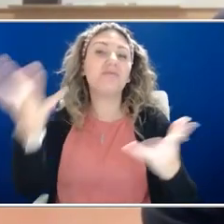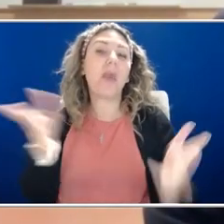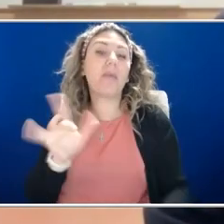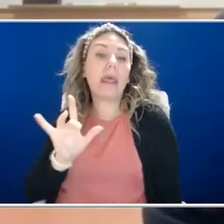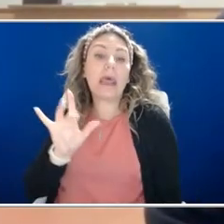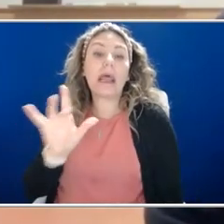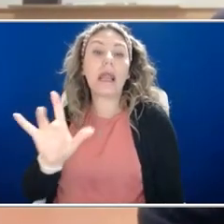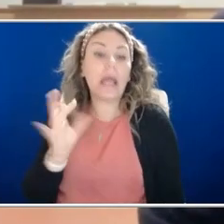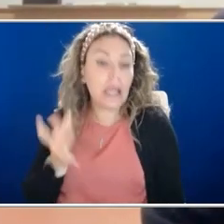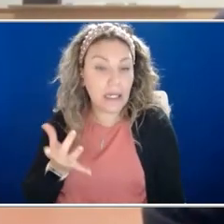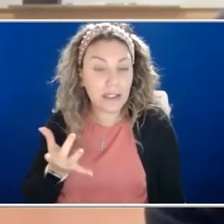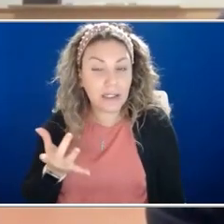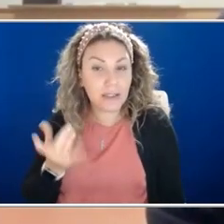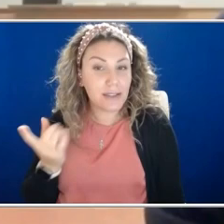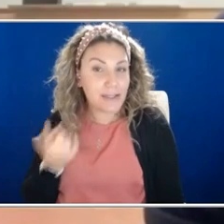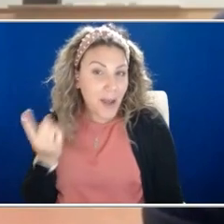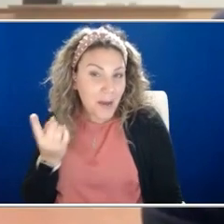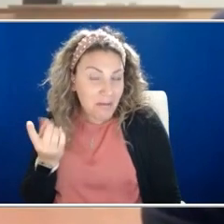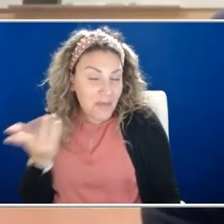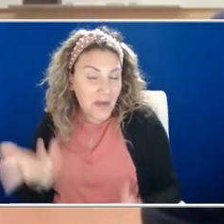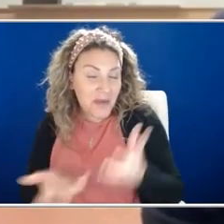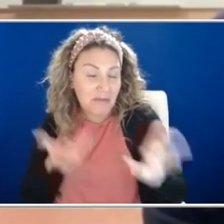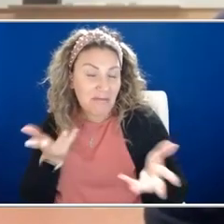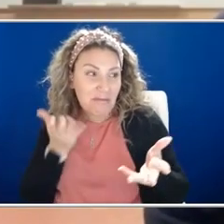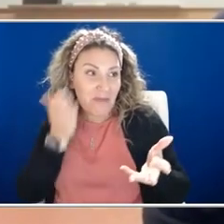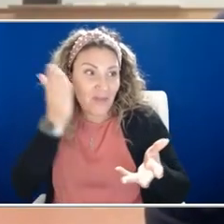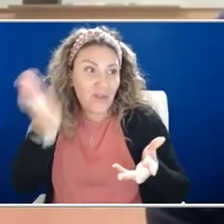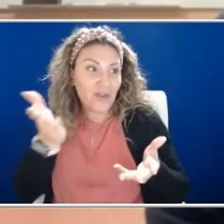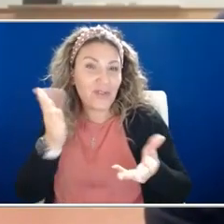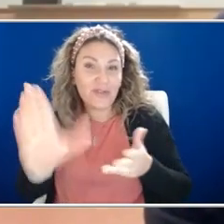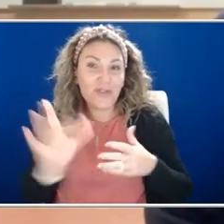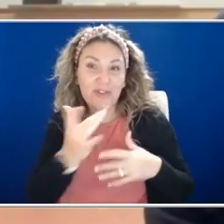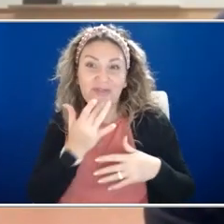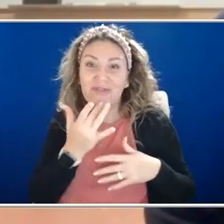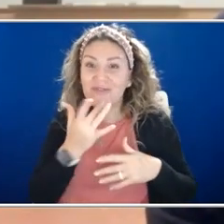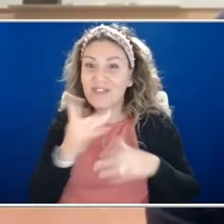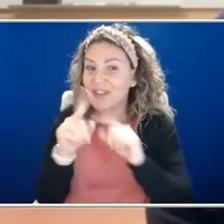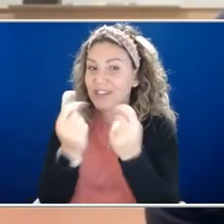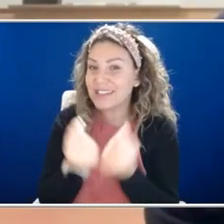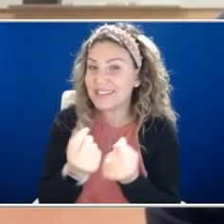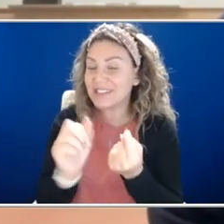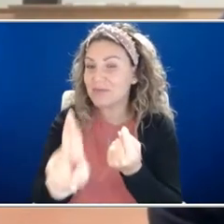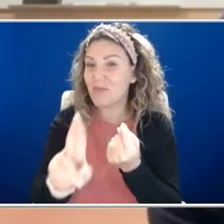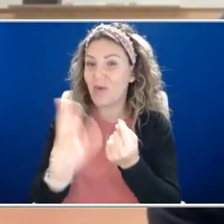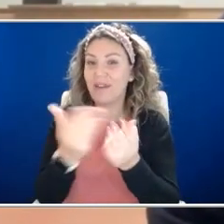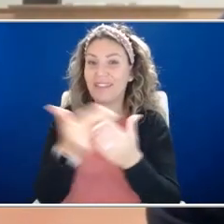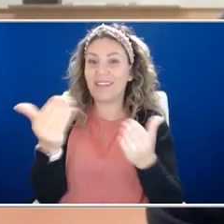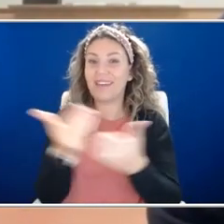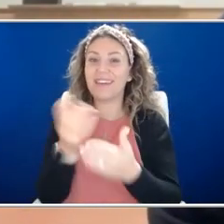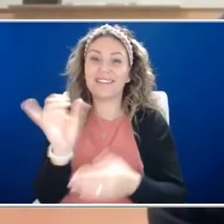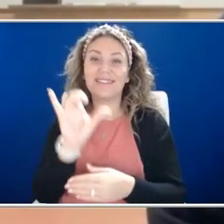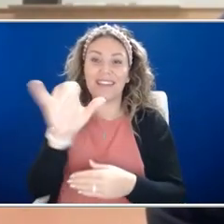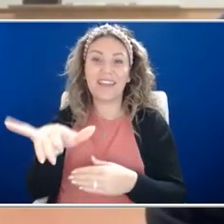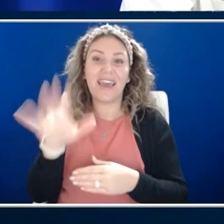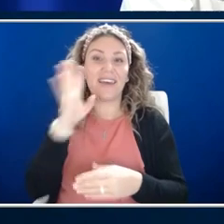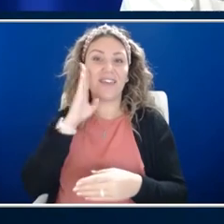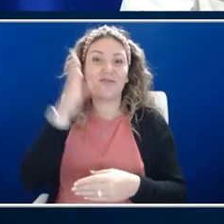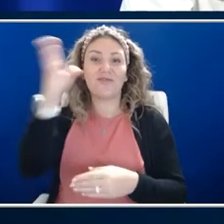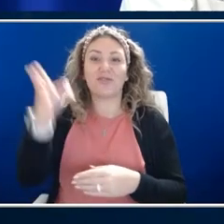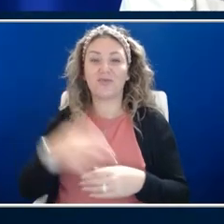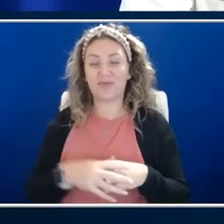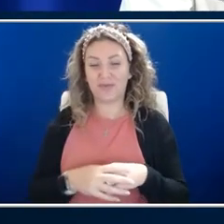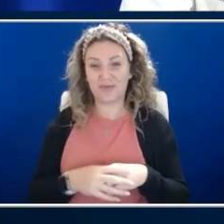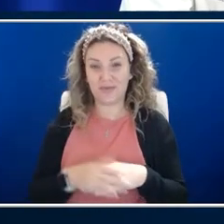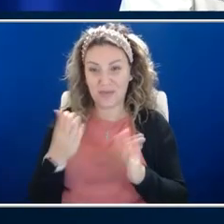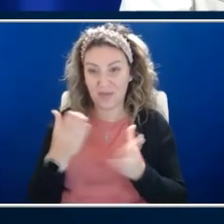on something that, you know, for your favorite team or things like that in the coming future. All right. So,